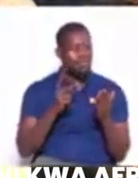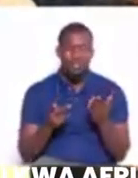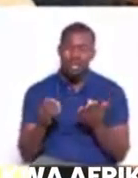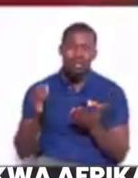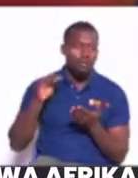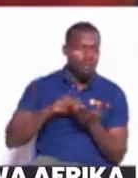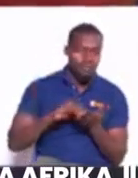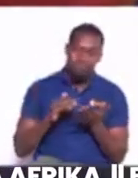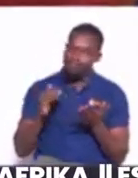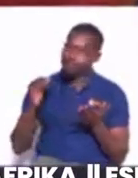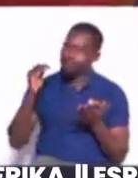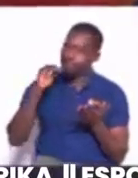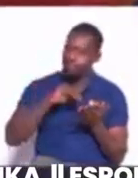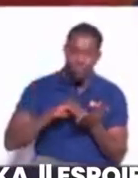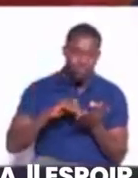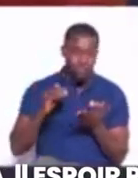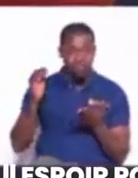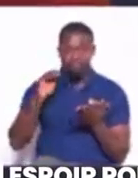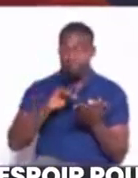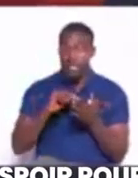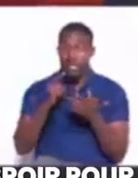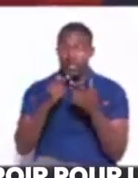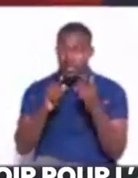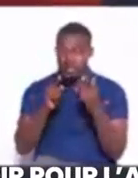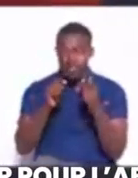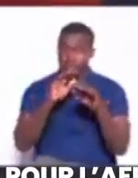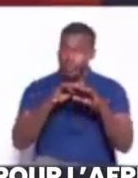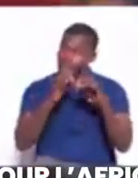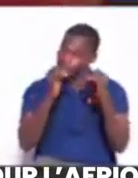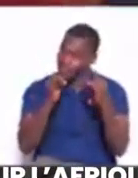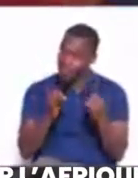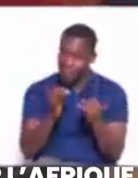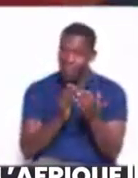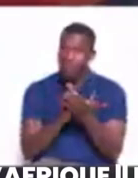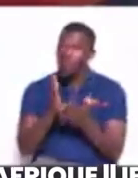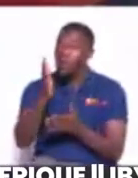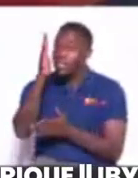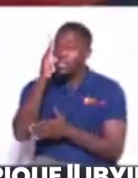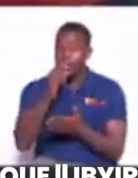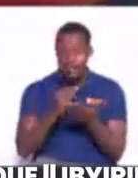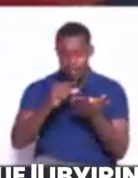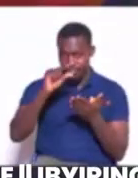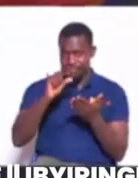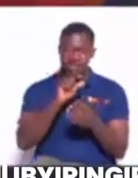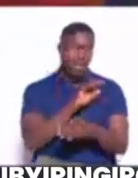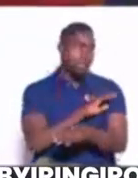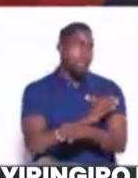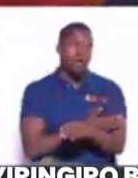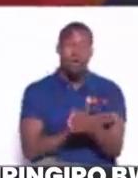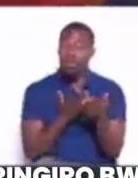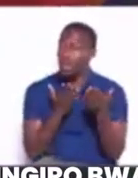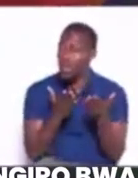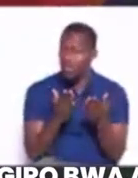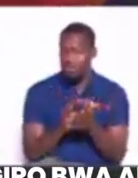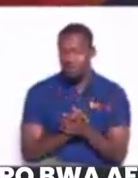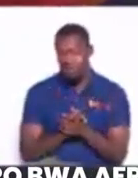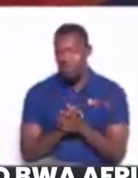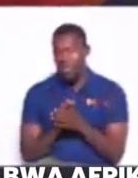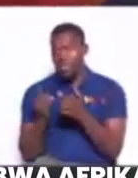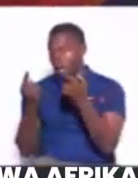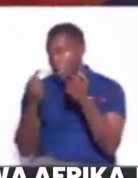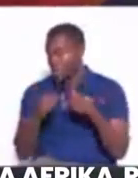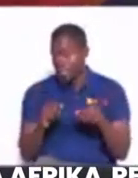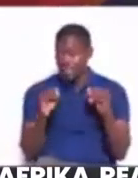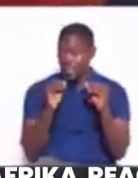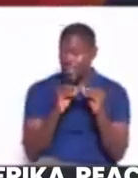again? In God's grace, there's power for you. Have you come to this meeting longing for love? In God's grace, there's